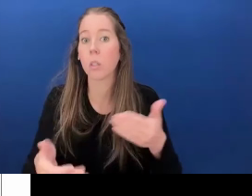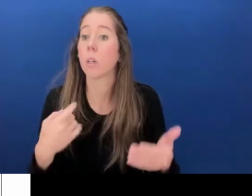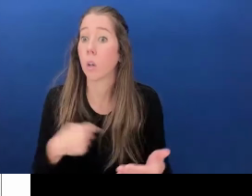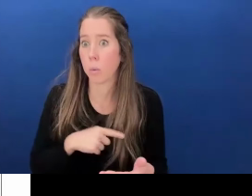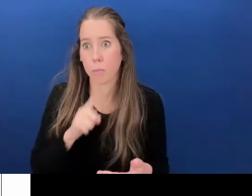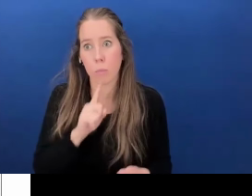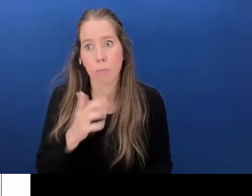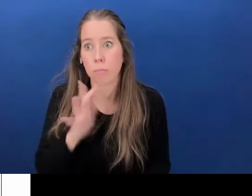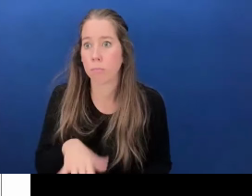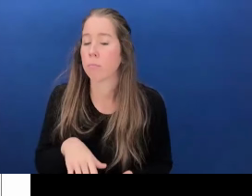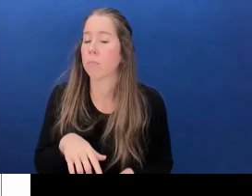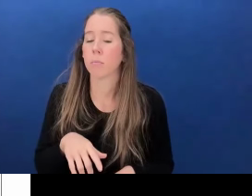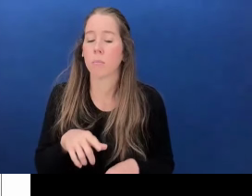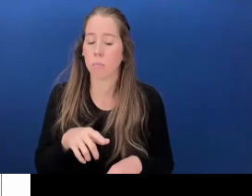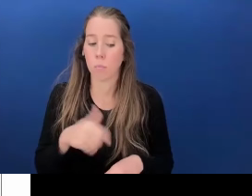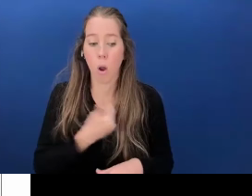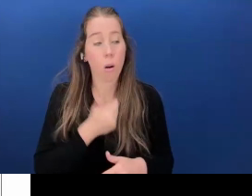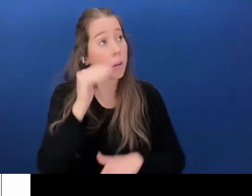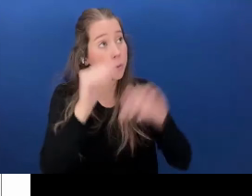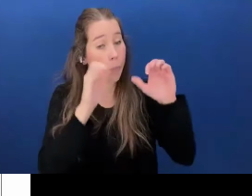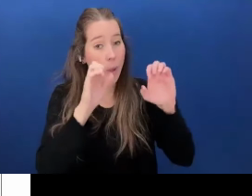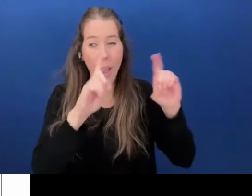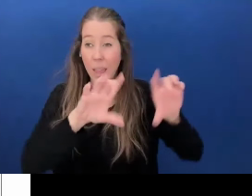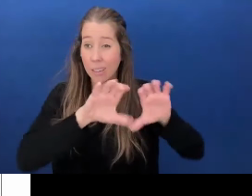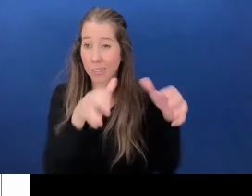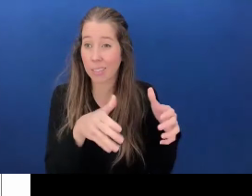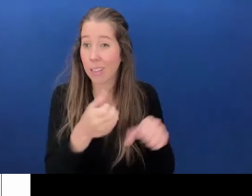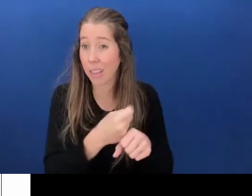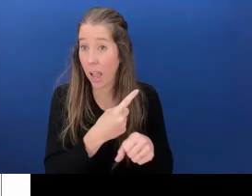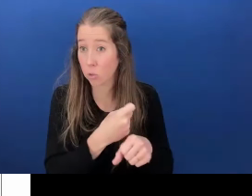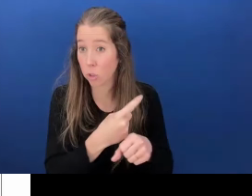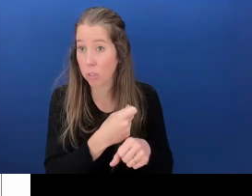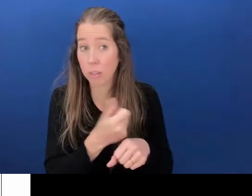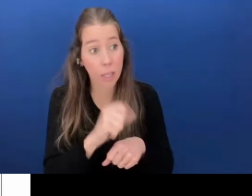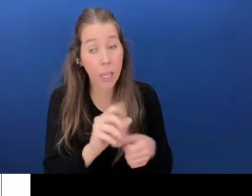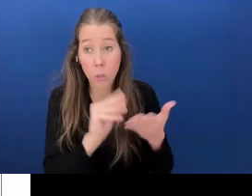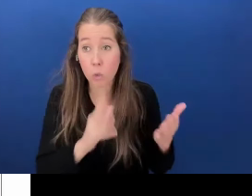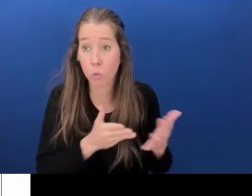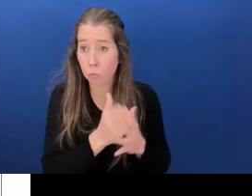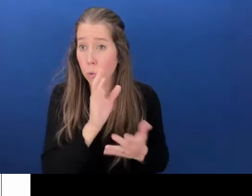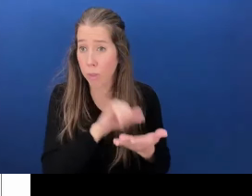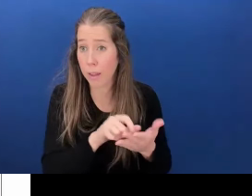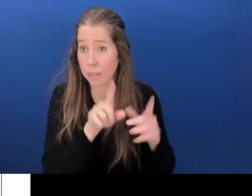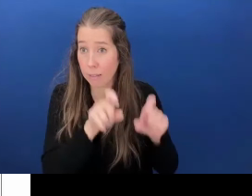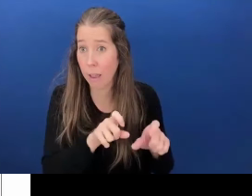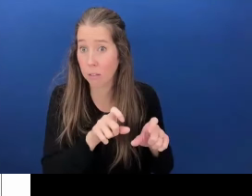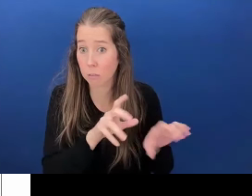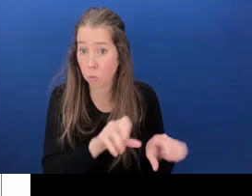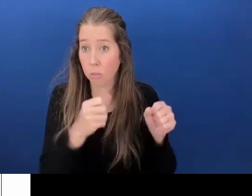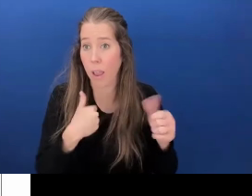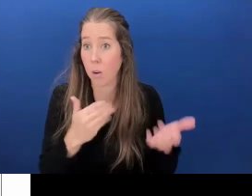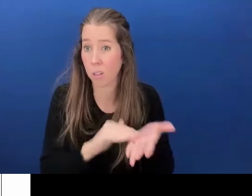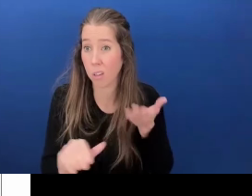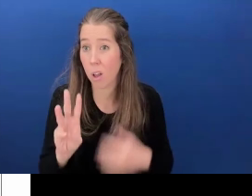fortunate that with the work we do with our adult ed consortium, like last year, any student who was going through the test, they had waivers available that was